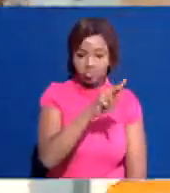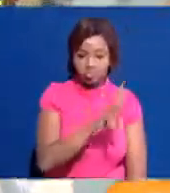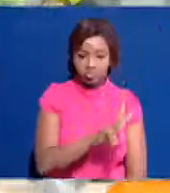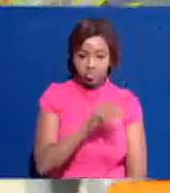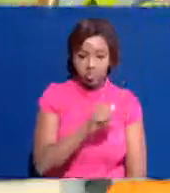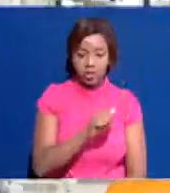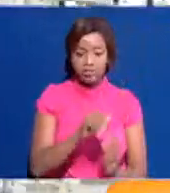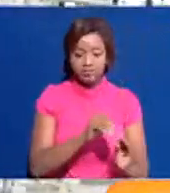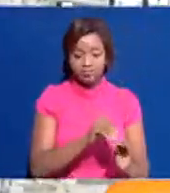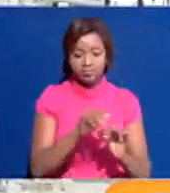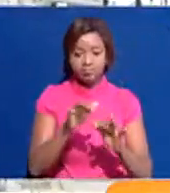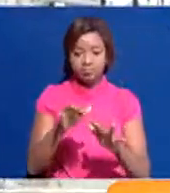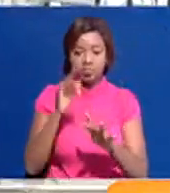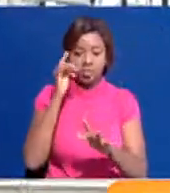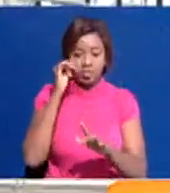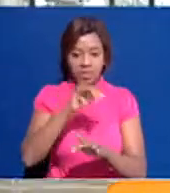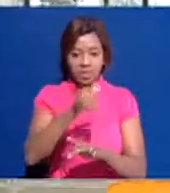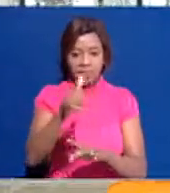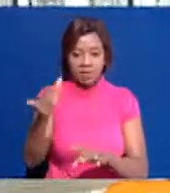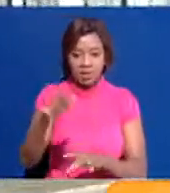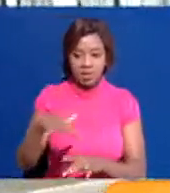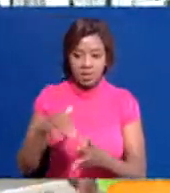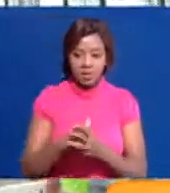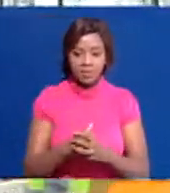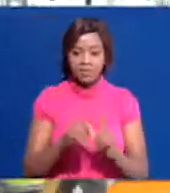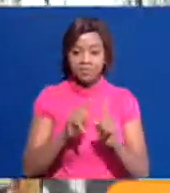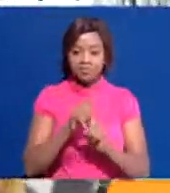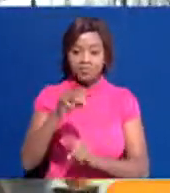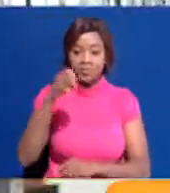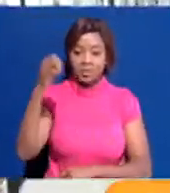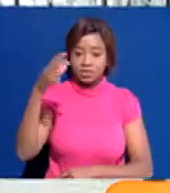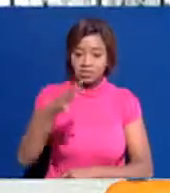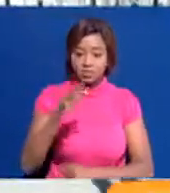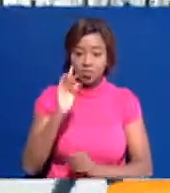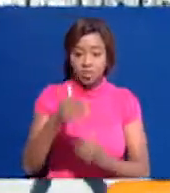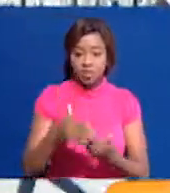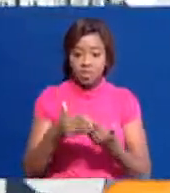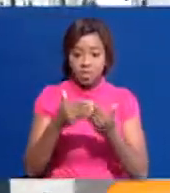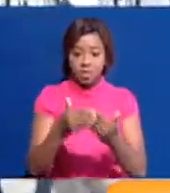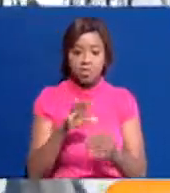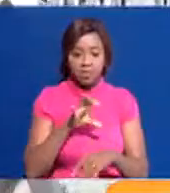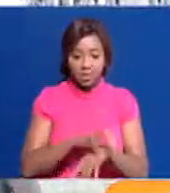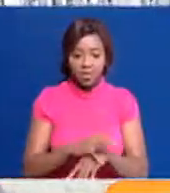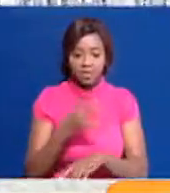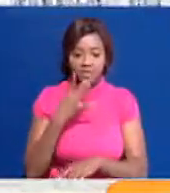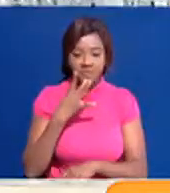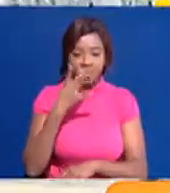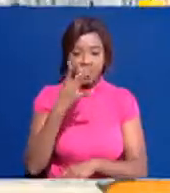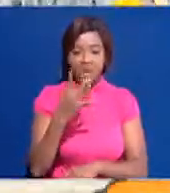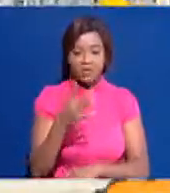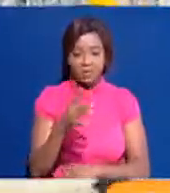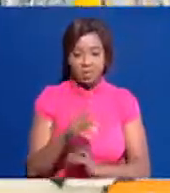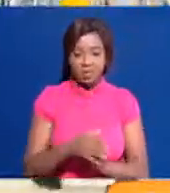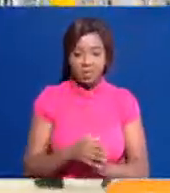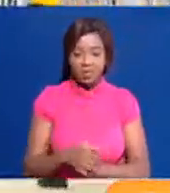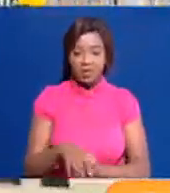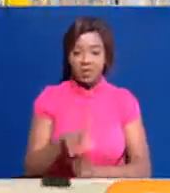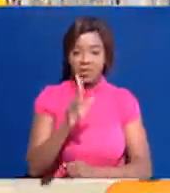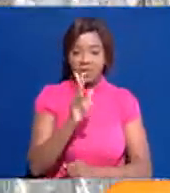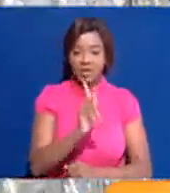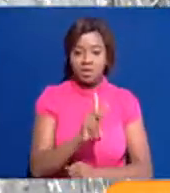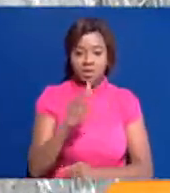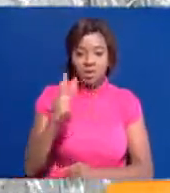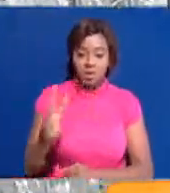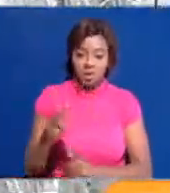on diesel power plants like Rabai. The power station will bring some 400 kilowatts to the coast region at